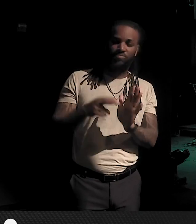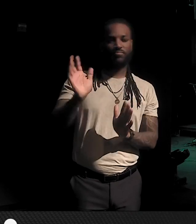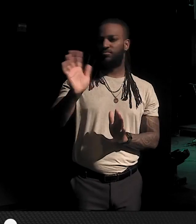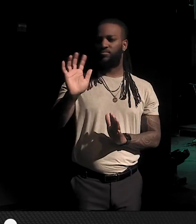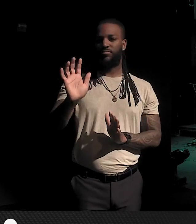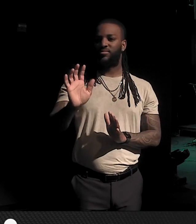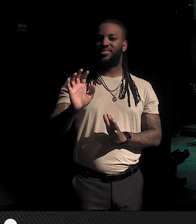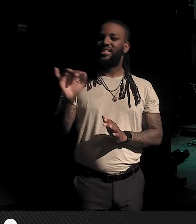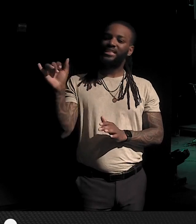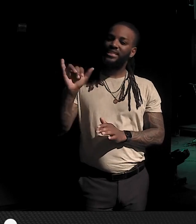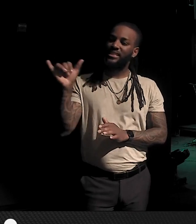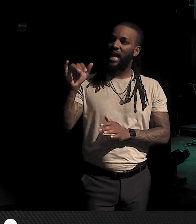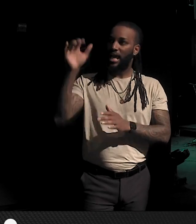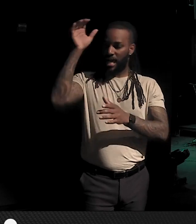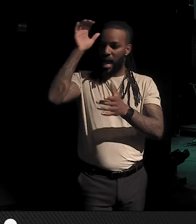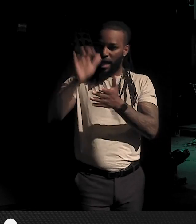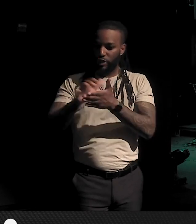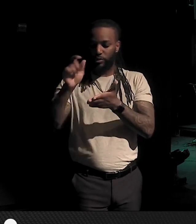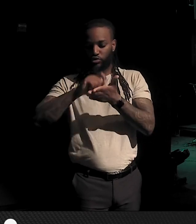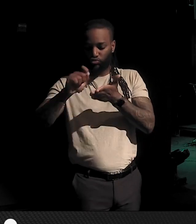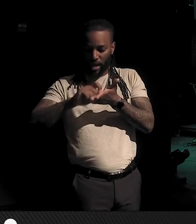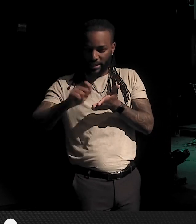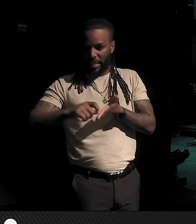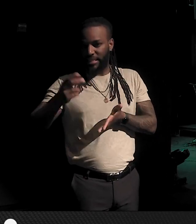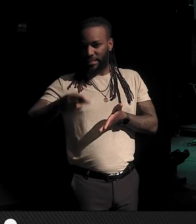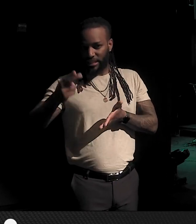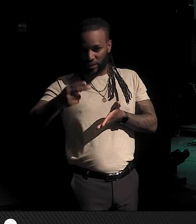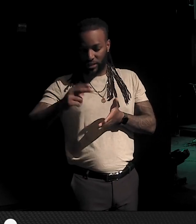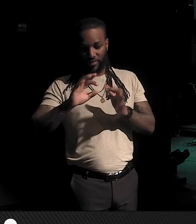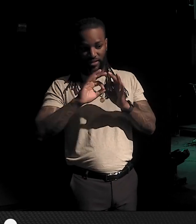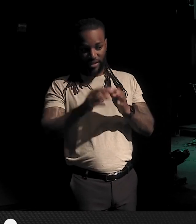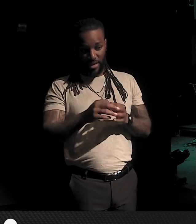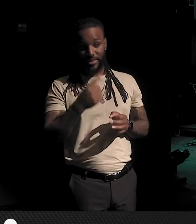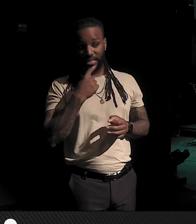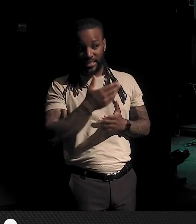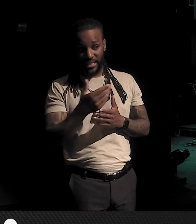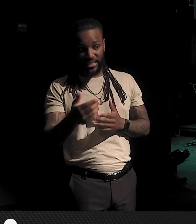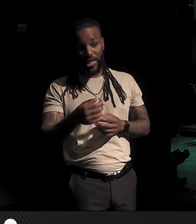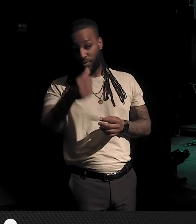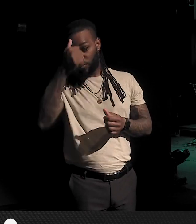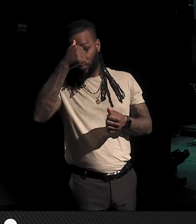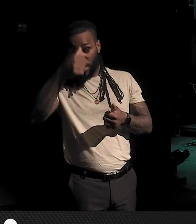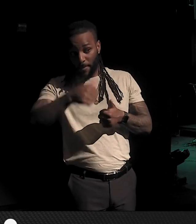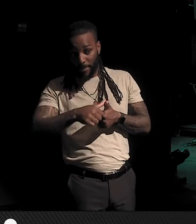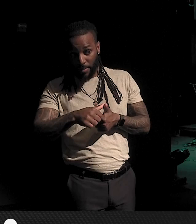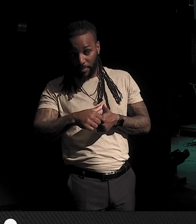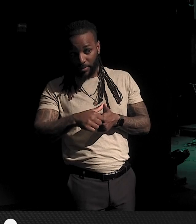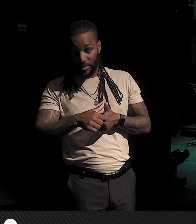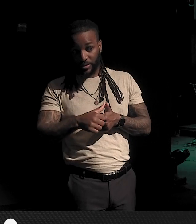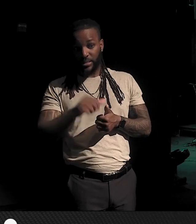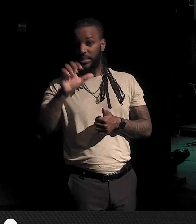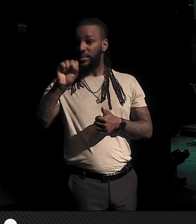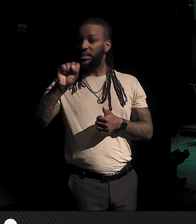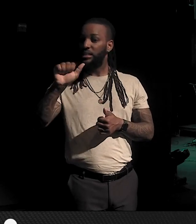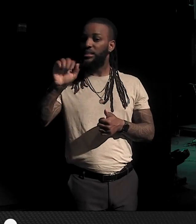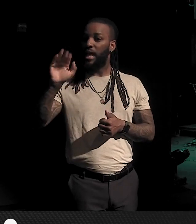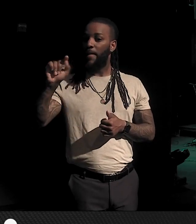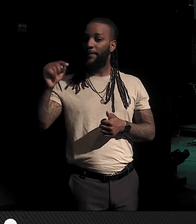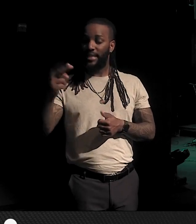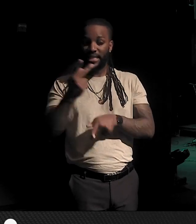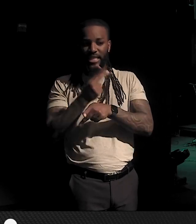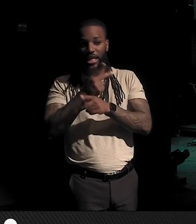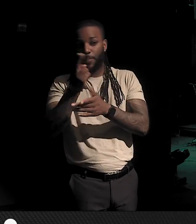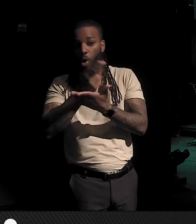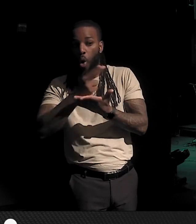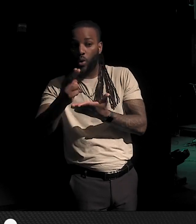with all kinds of promises and commitments in them. He said things to them like, remember the Sabbath and keep it holy. I want a date night with